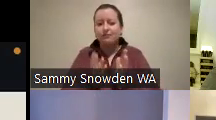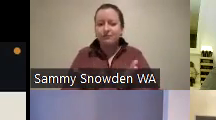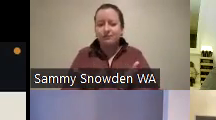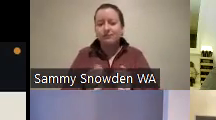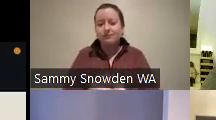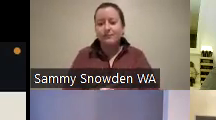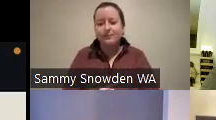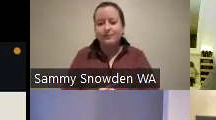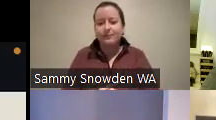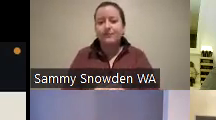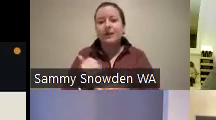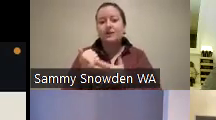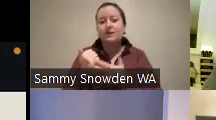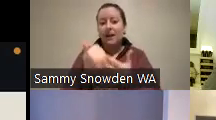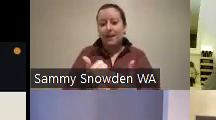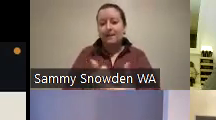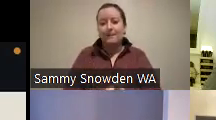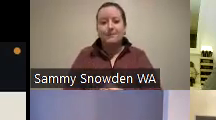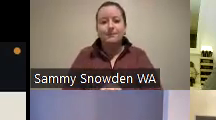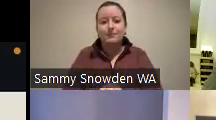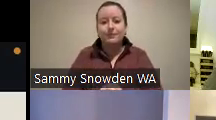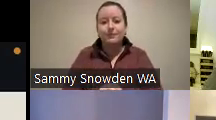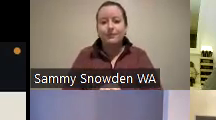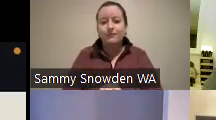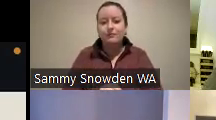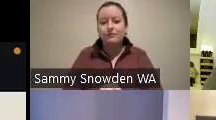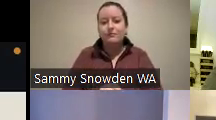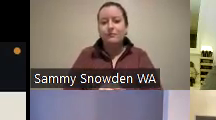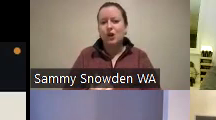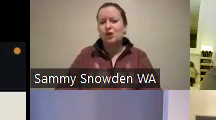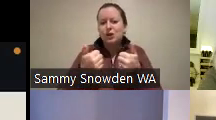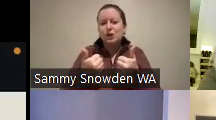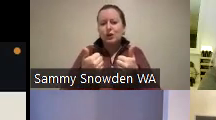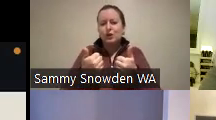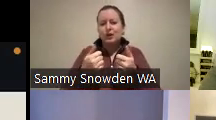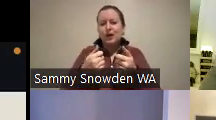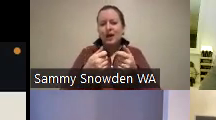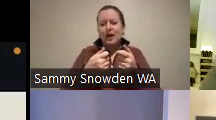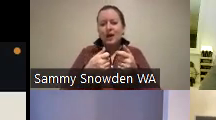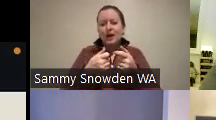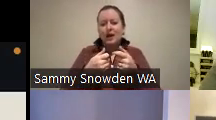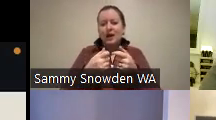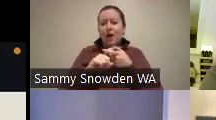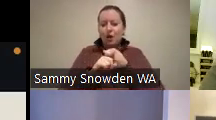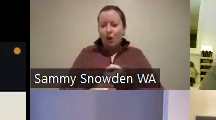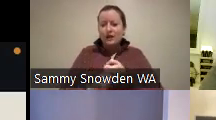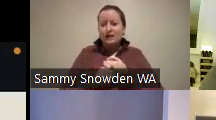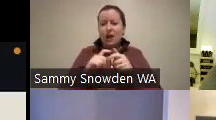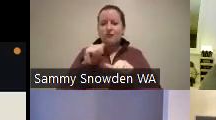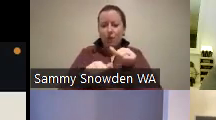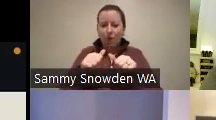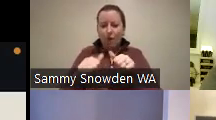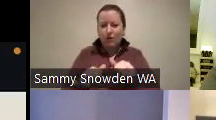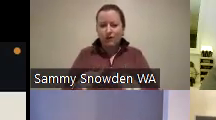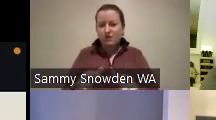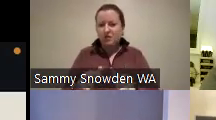get the benefit from. So the LRP perks, it's easier to support low tox living. As I was saying, they do a lot of other products that people